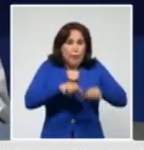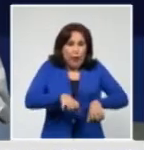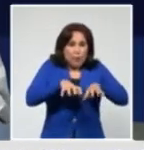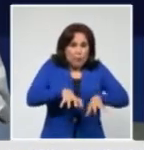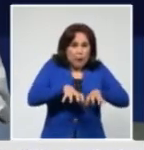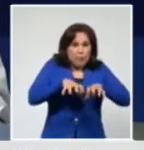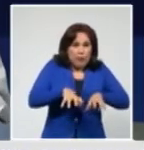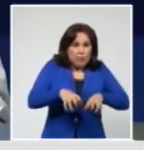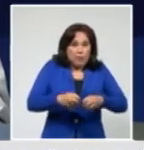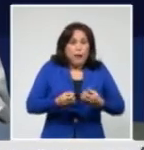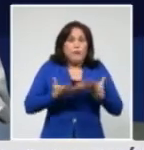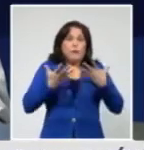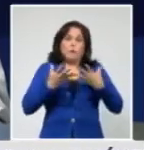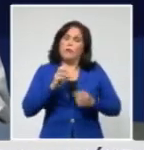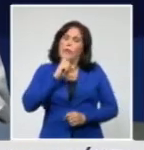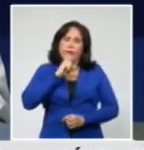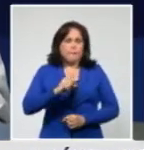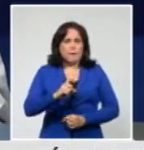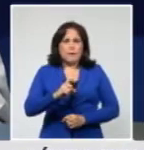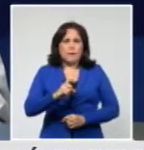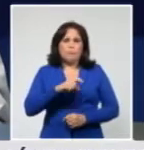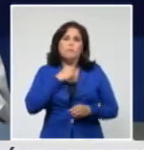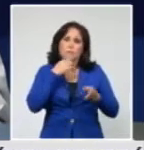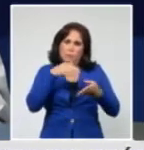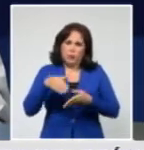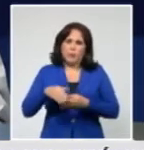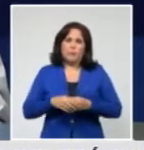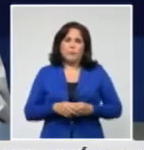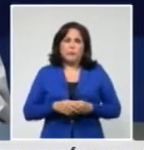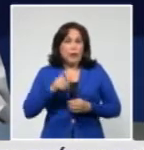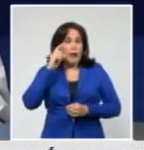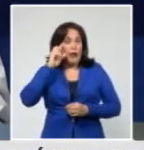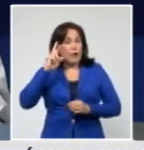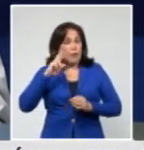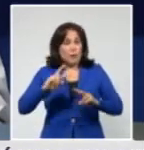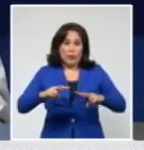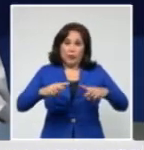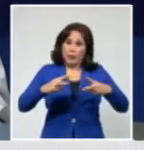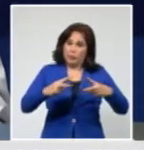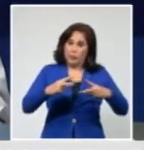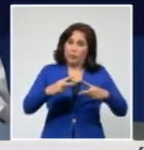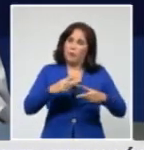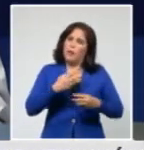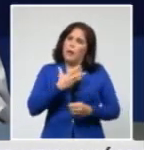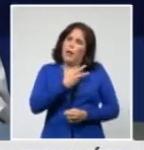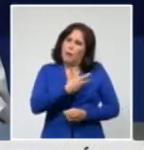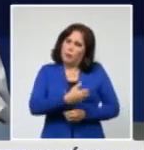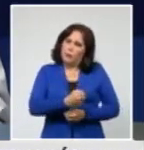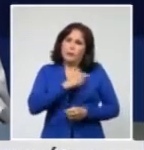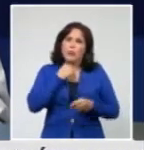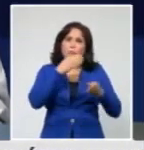is. Unlike what some people have been claiming, it is not simply a common cold.